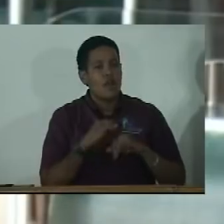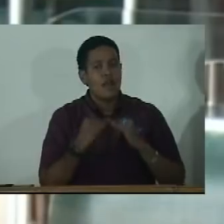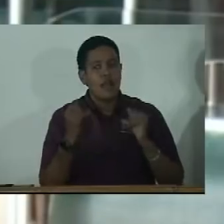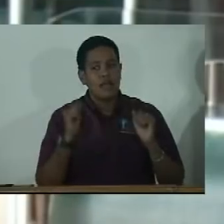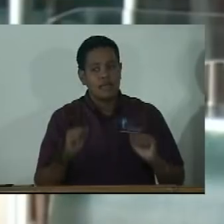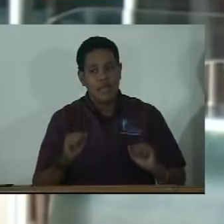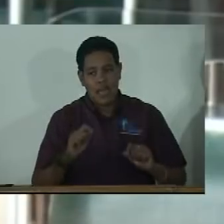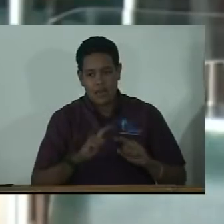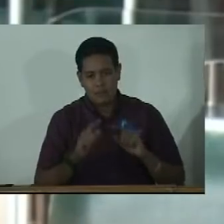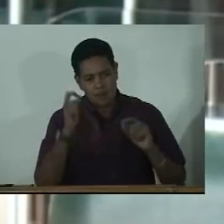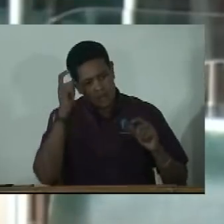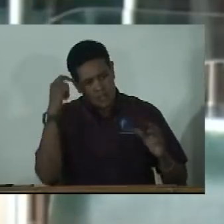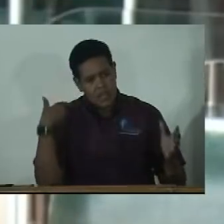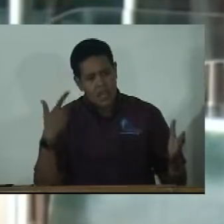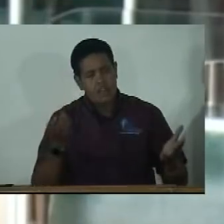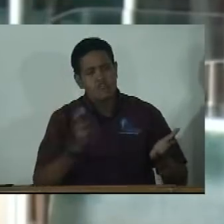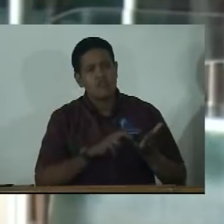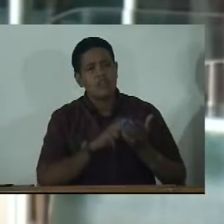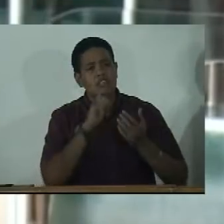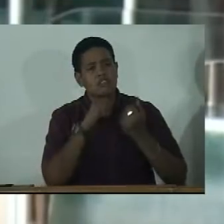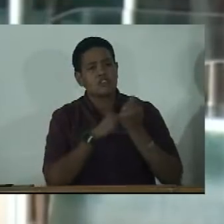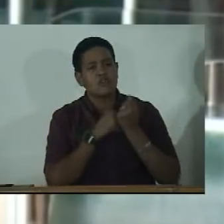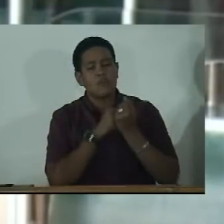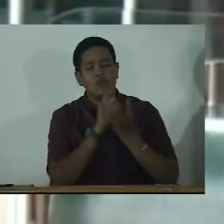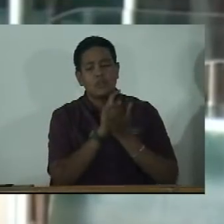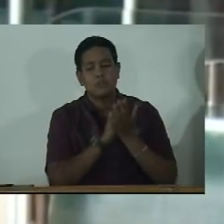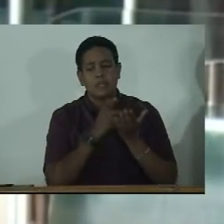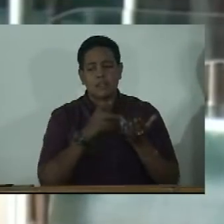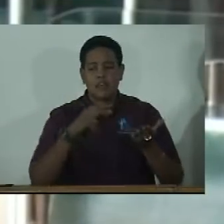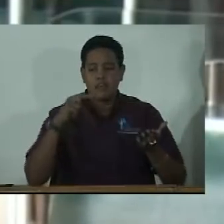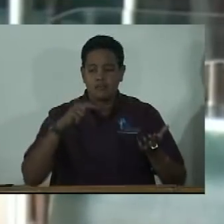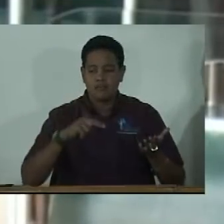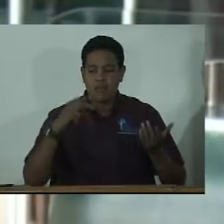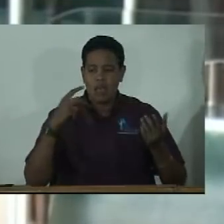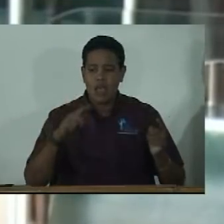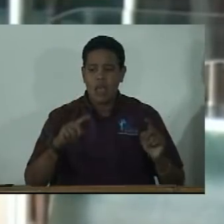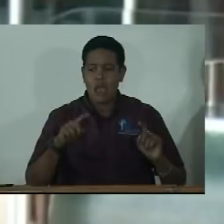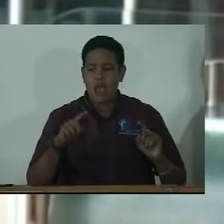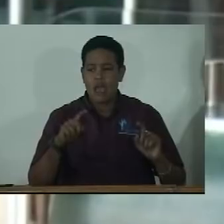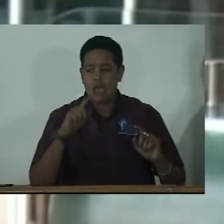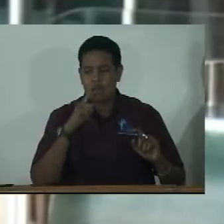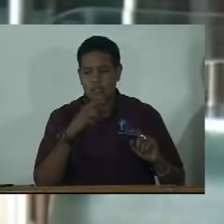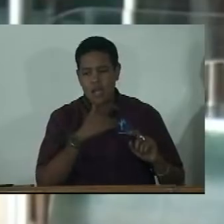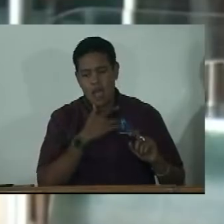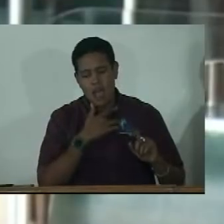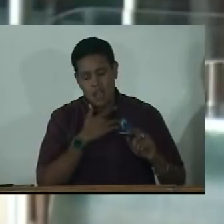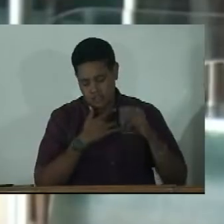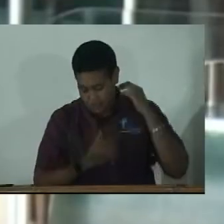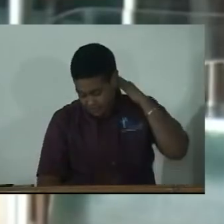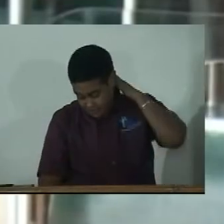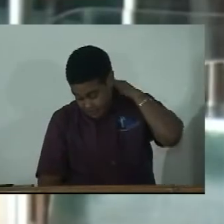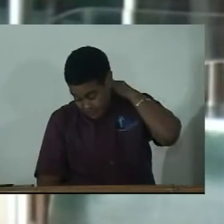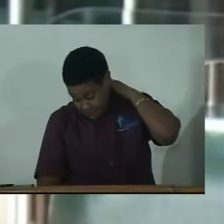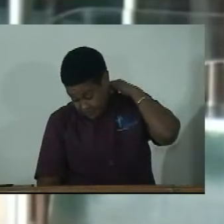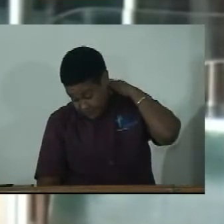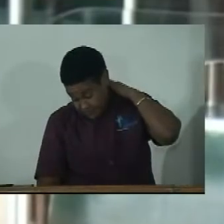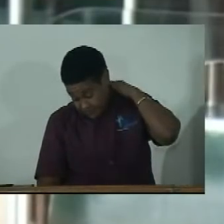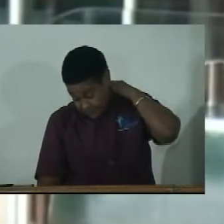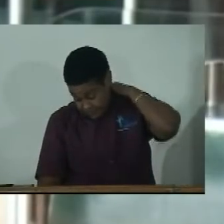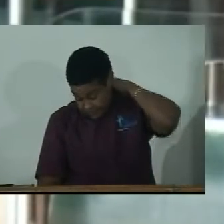But, Mr. President, I rise in support of the bill before us. At heart, I'm a